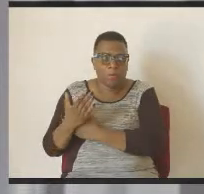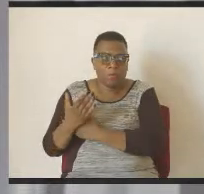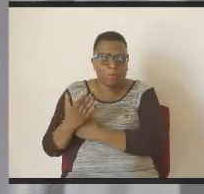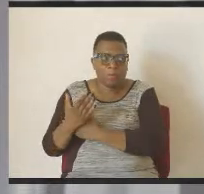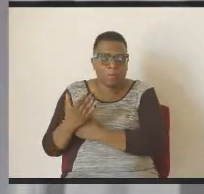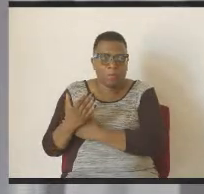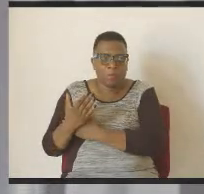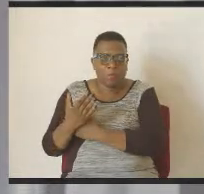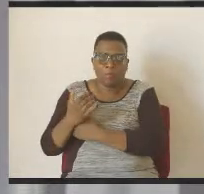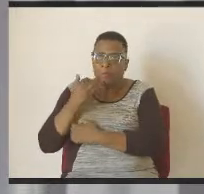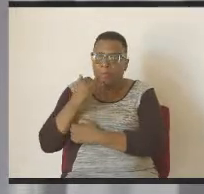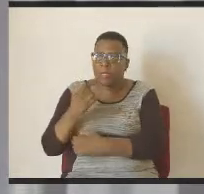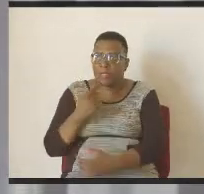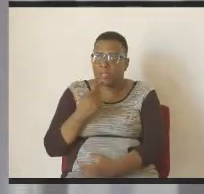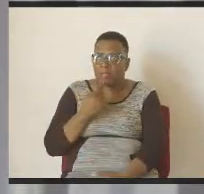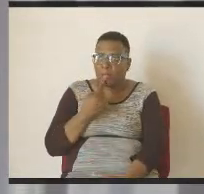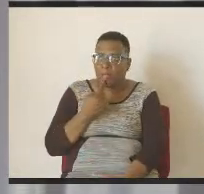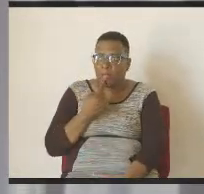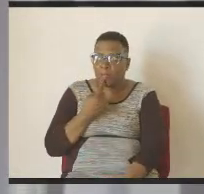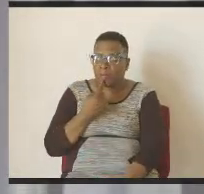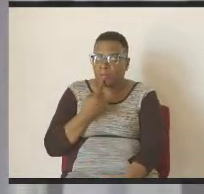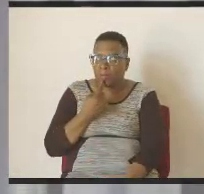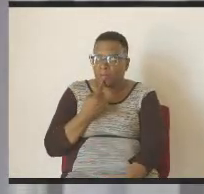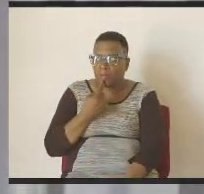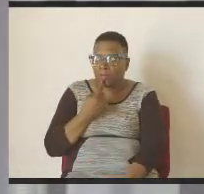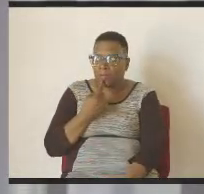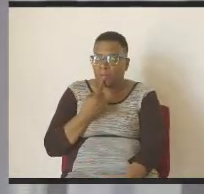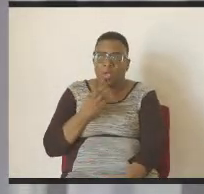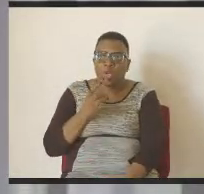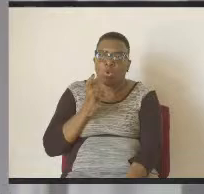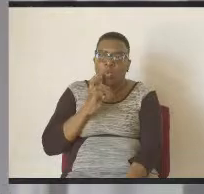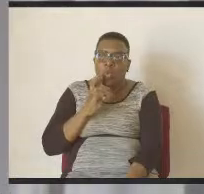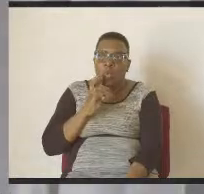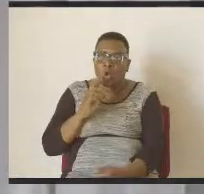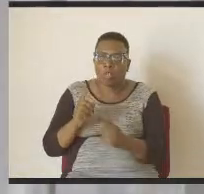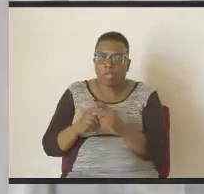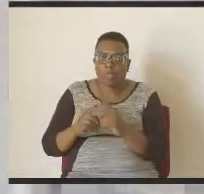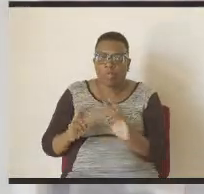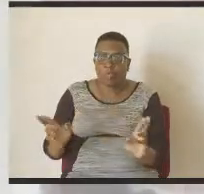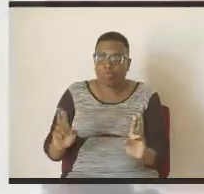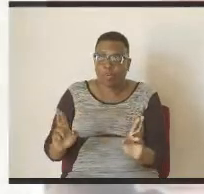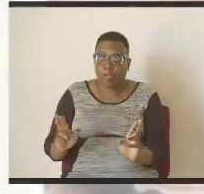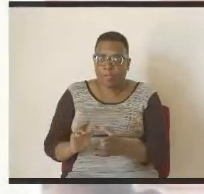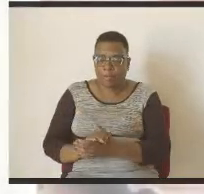is saying, the water is troubled.